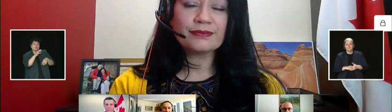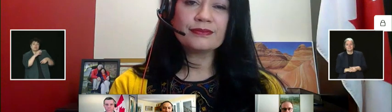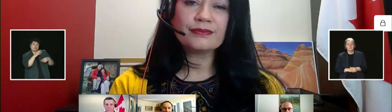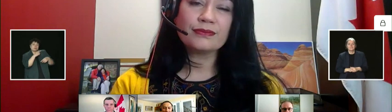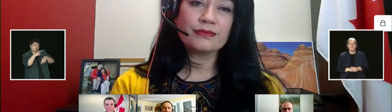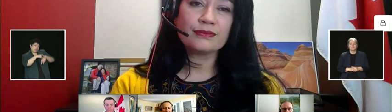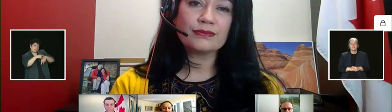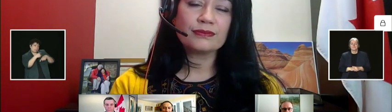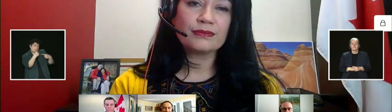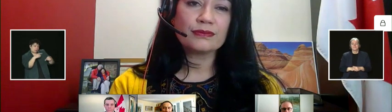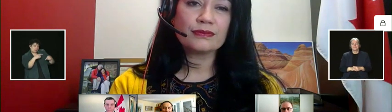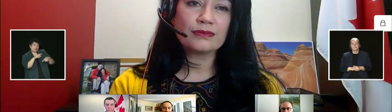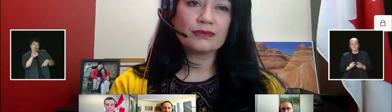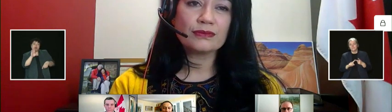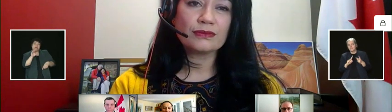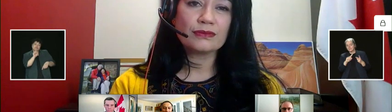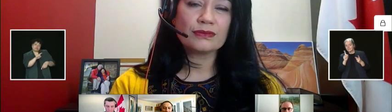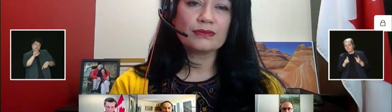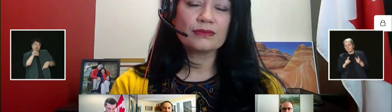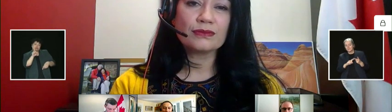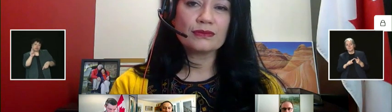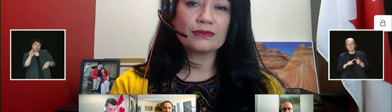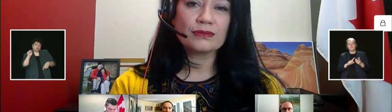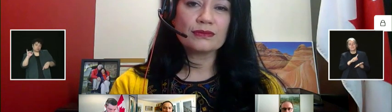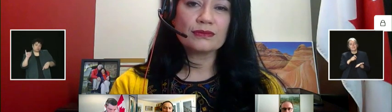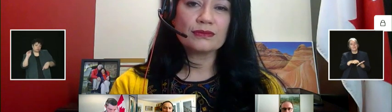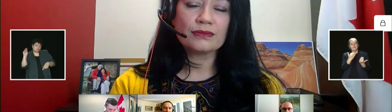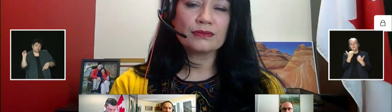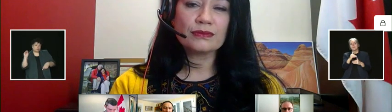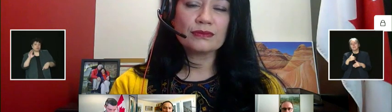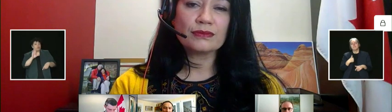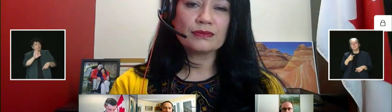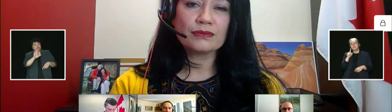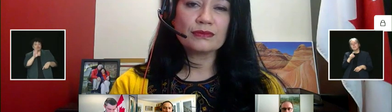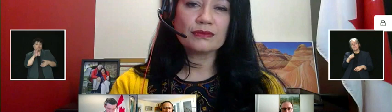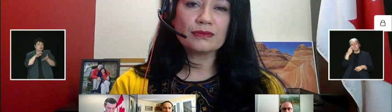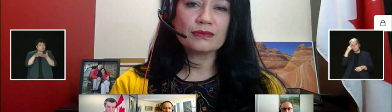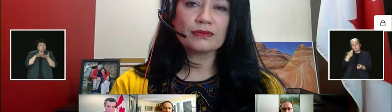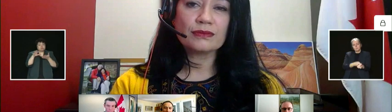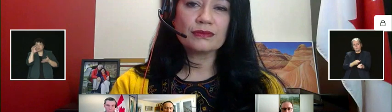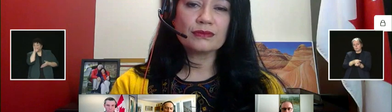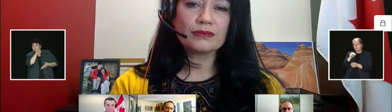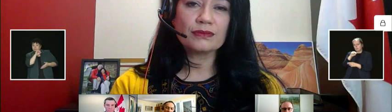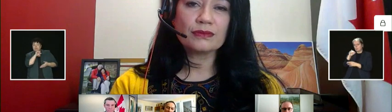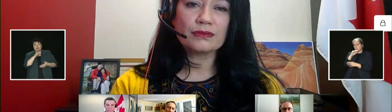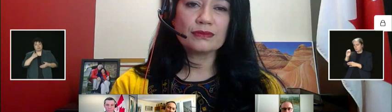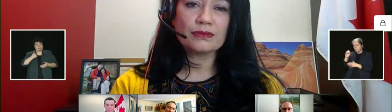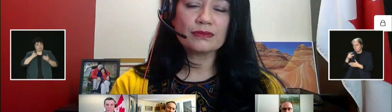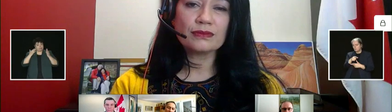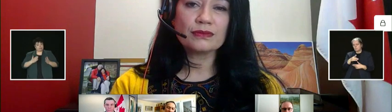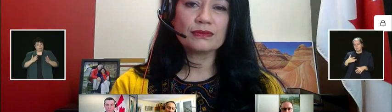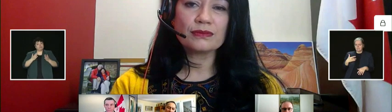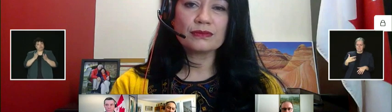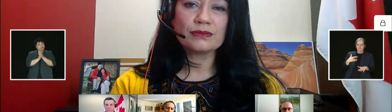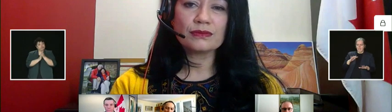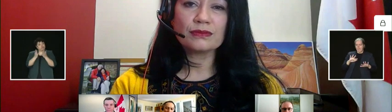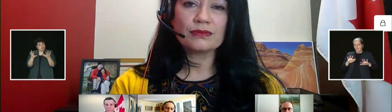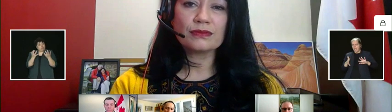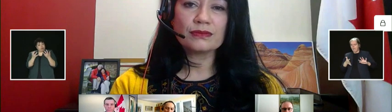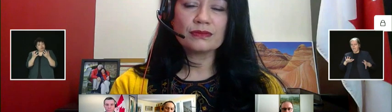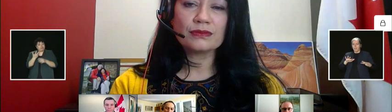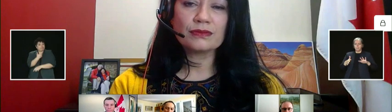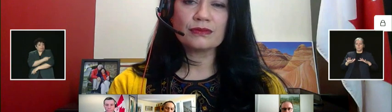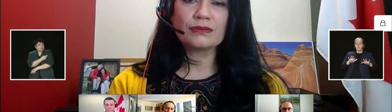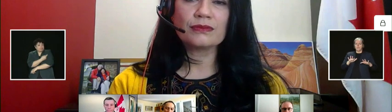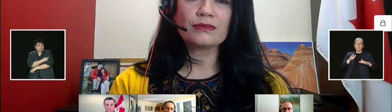on timelines, for Dr. Njoo, do you have an estimate for when every Canadian who wants to be